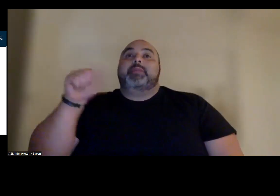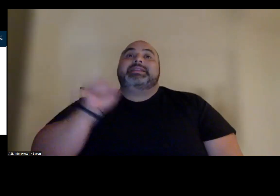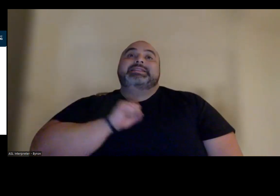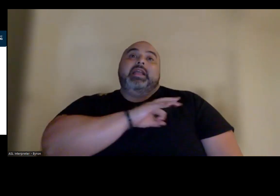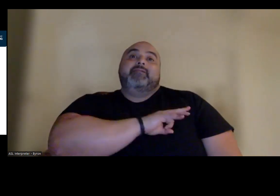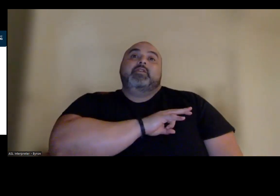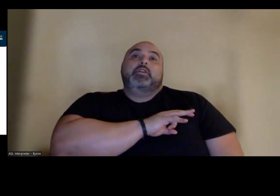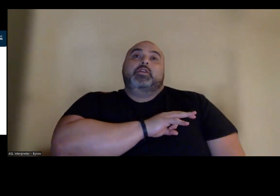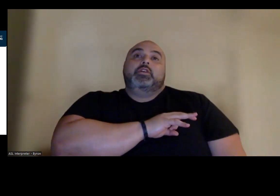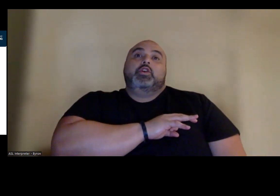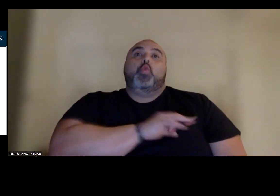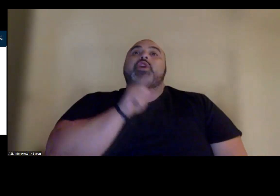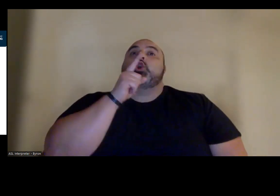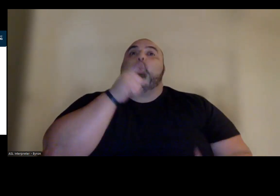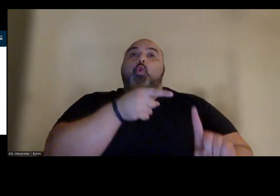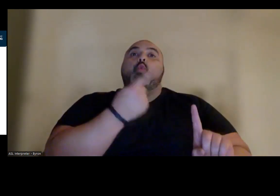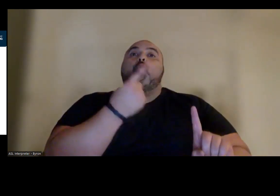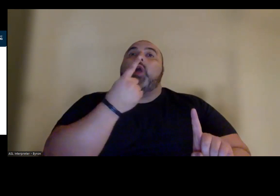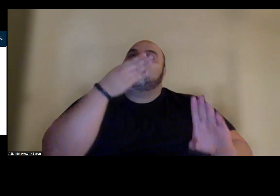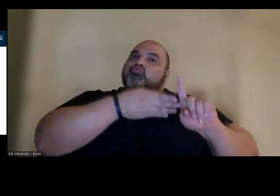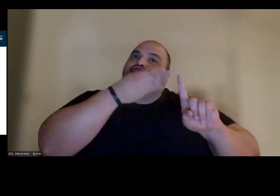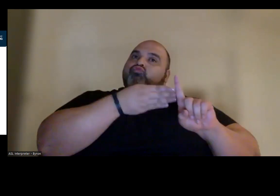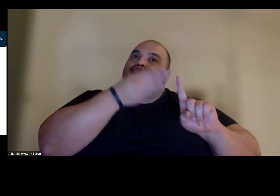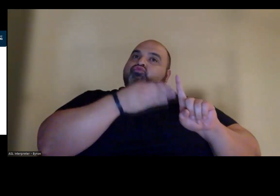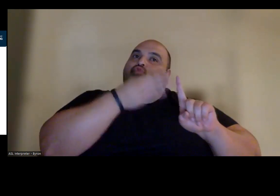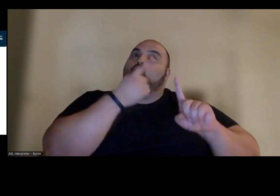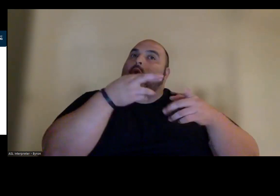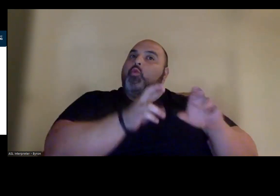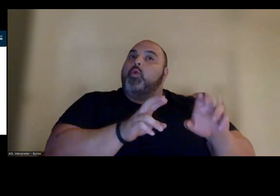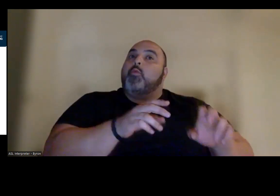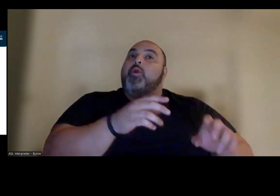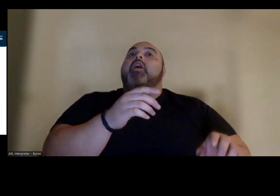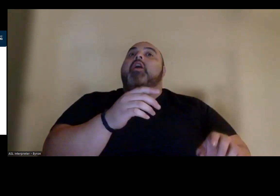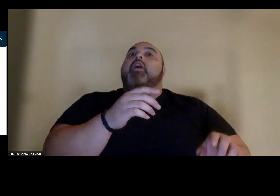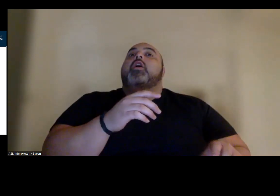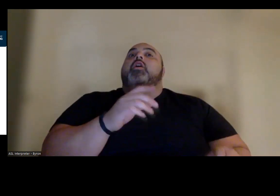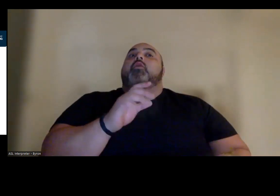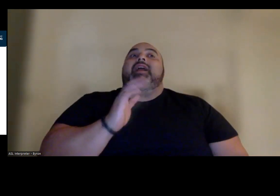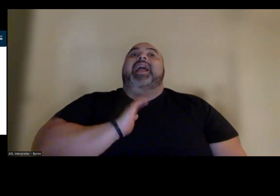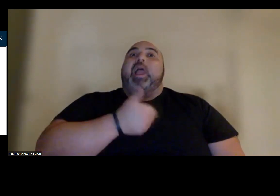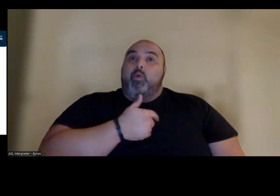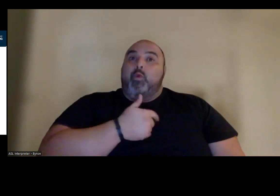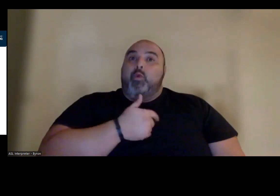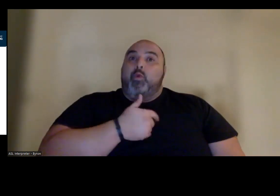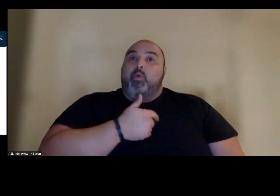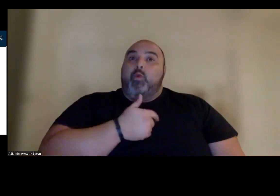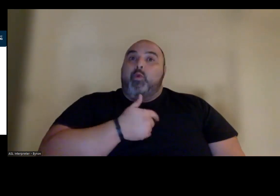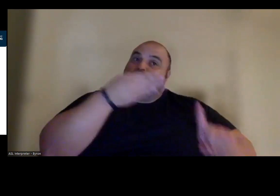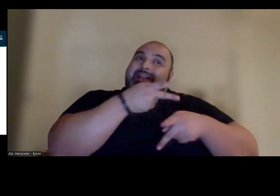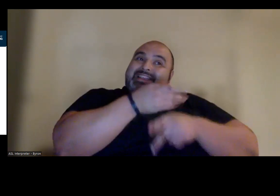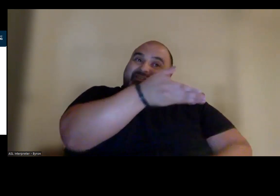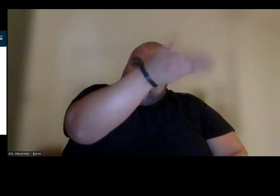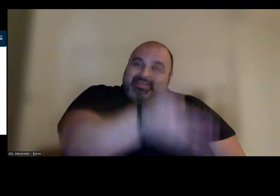We would go to one room where our loved one was and take care of that loved one.